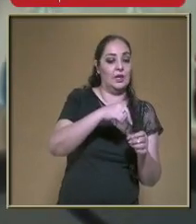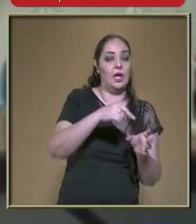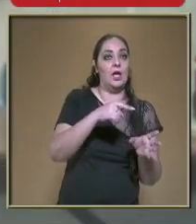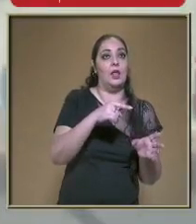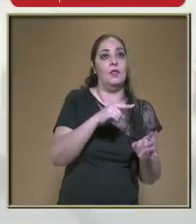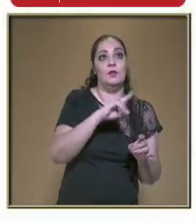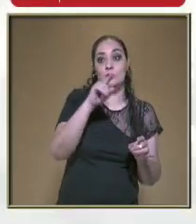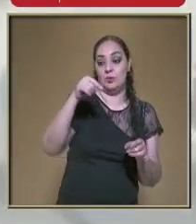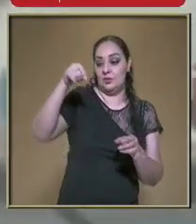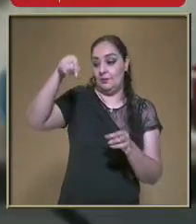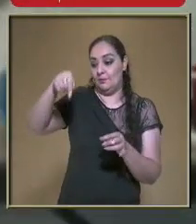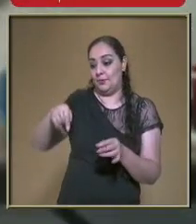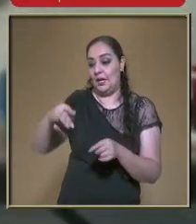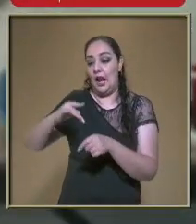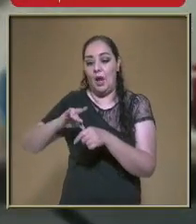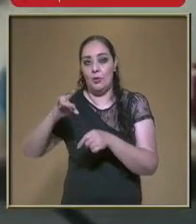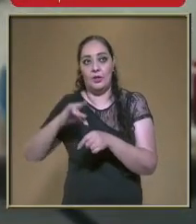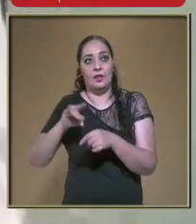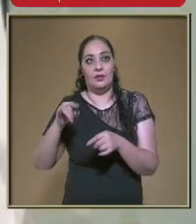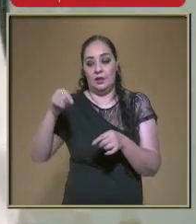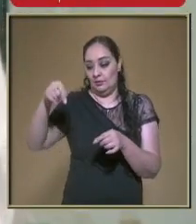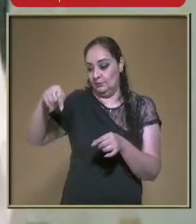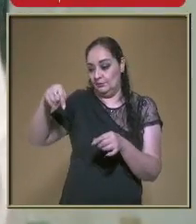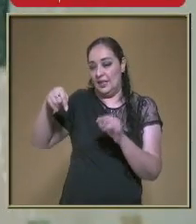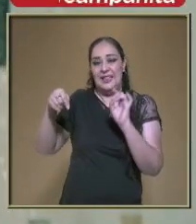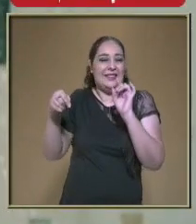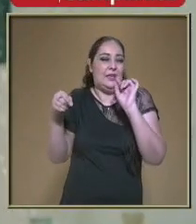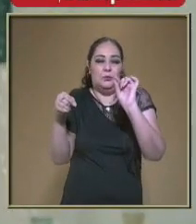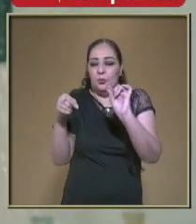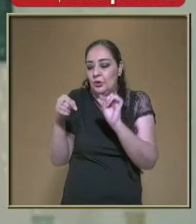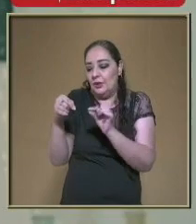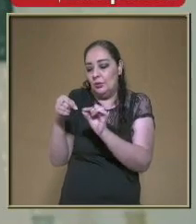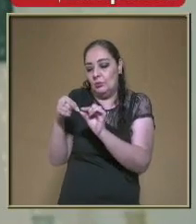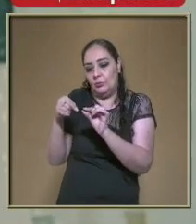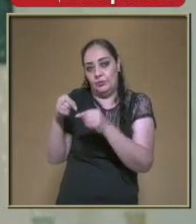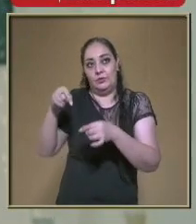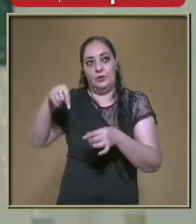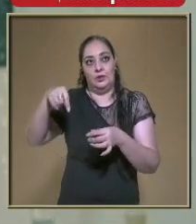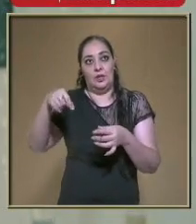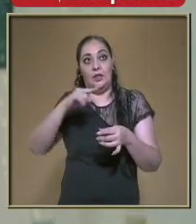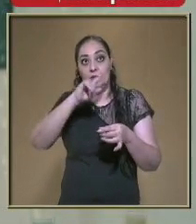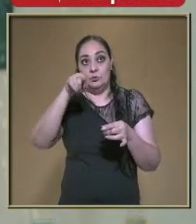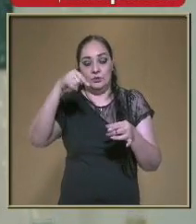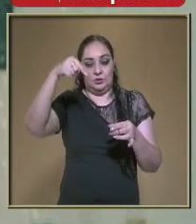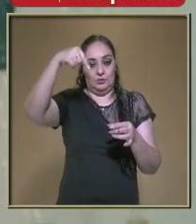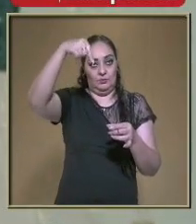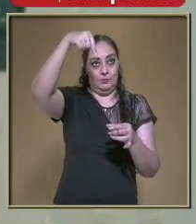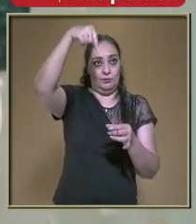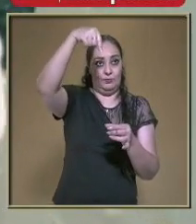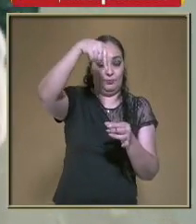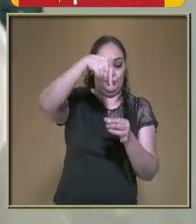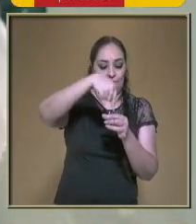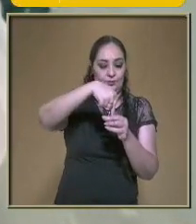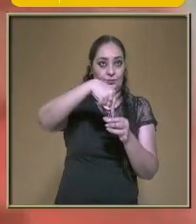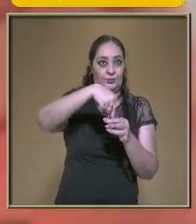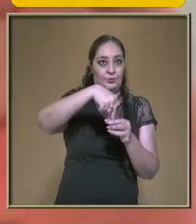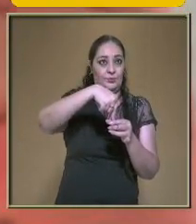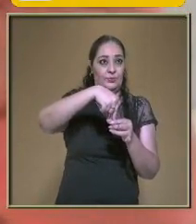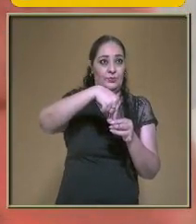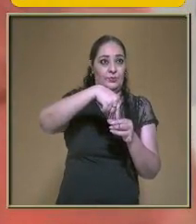dip it in the glitter. Pull it out of the glitter, and then take your bottle and just dip it